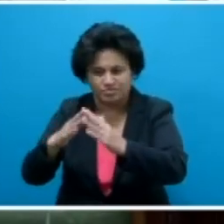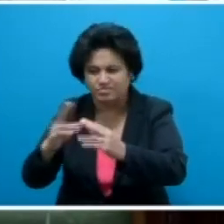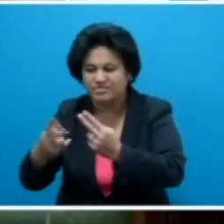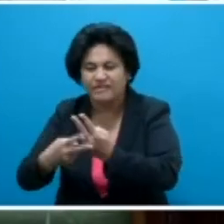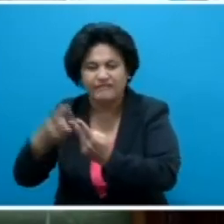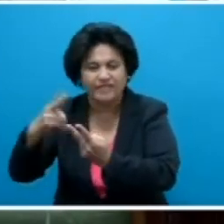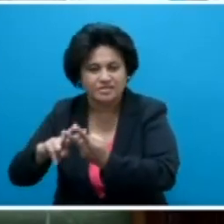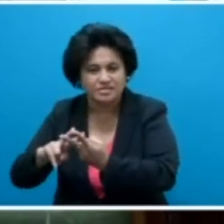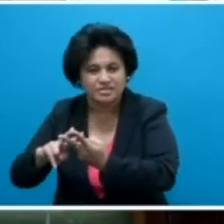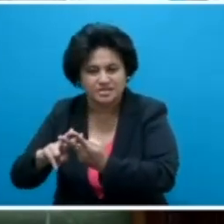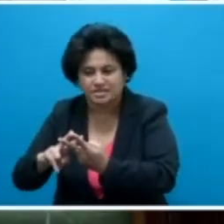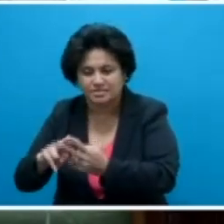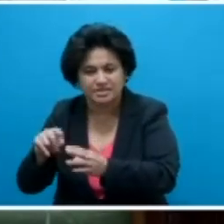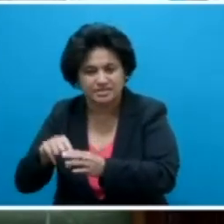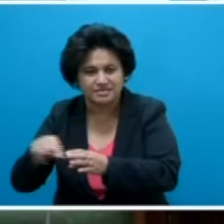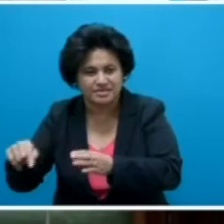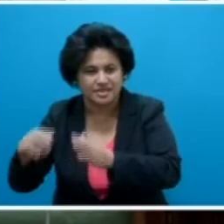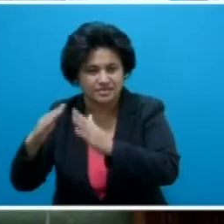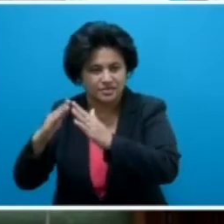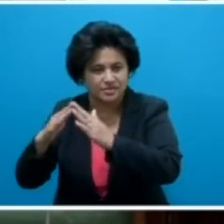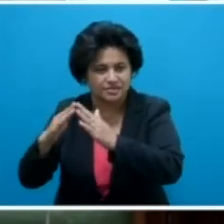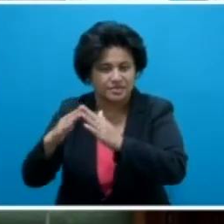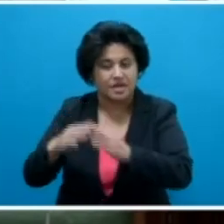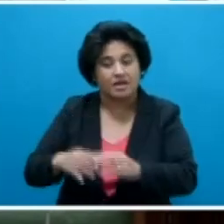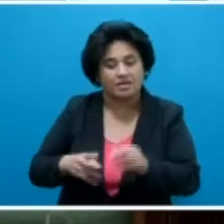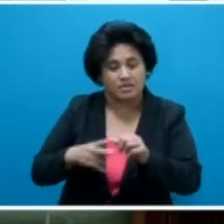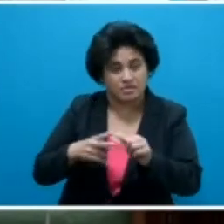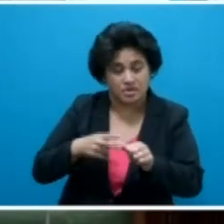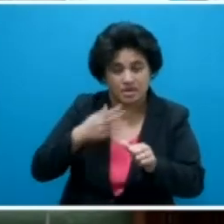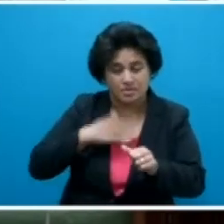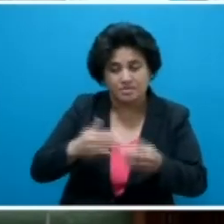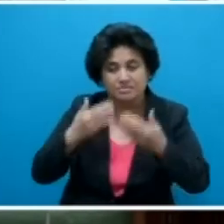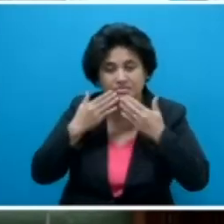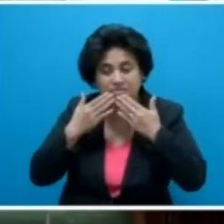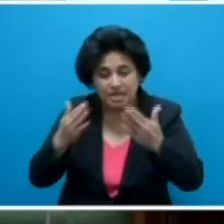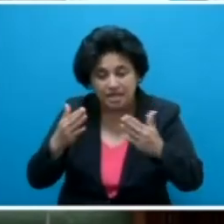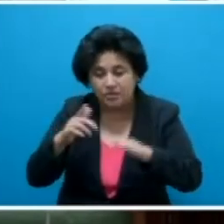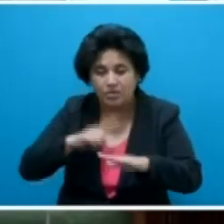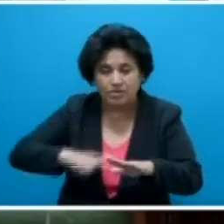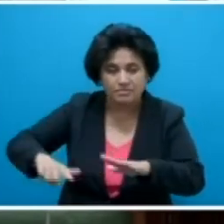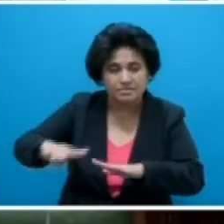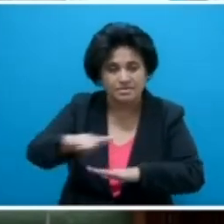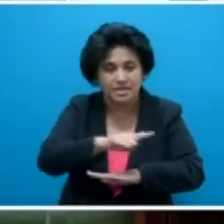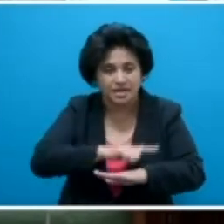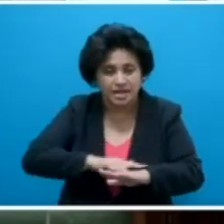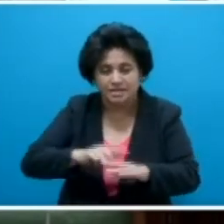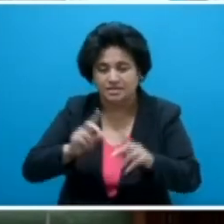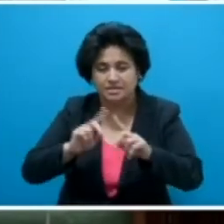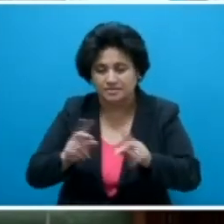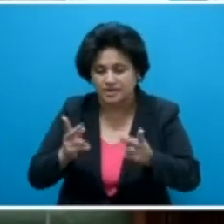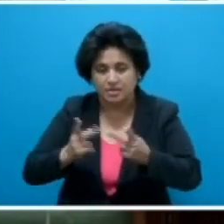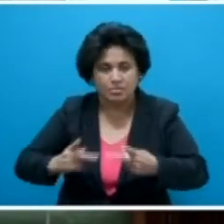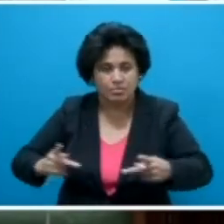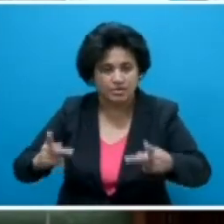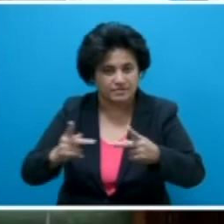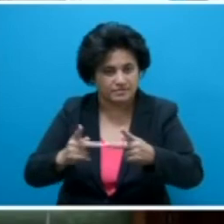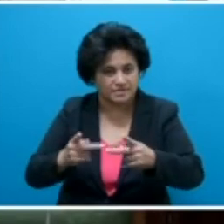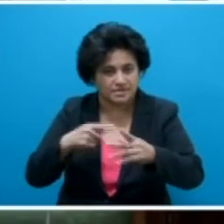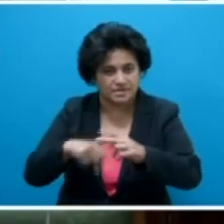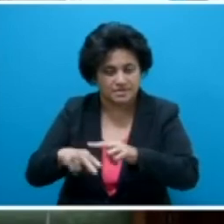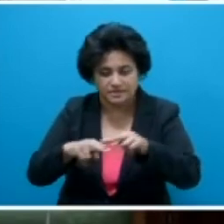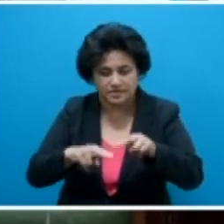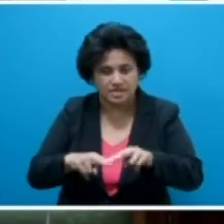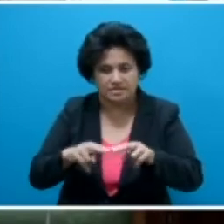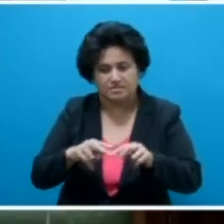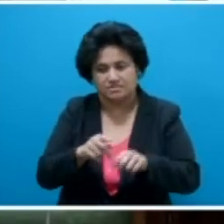in particular the Wanoa and the landowners in all the provinces for giving their land and agreeing to partner with